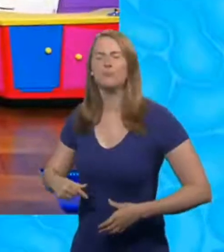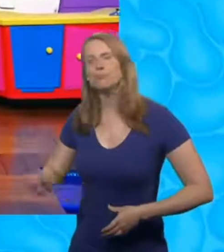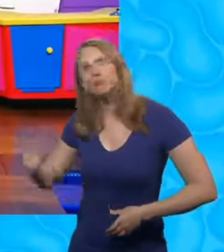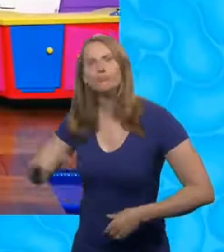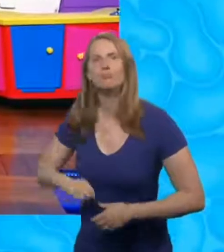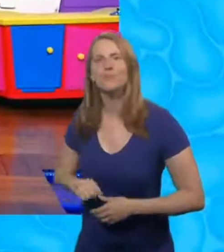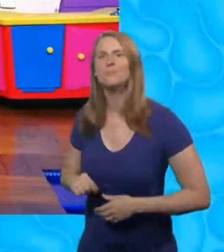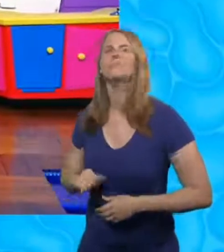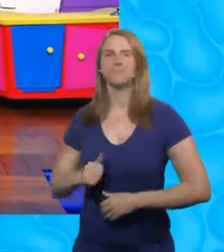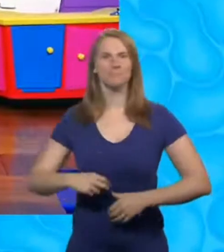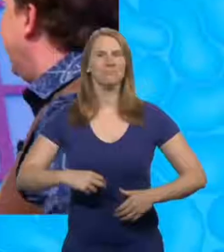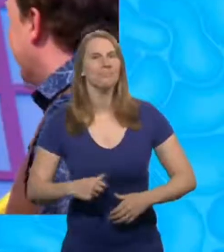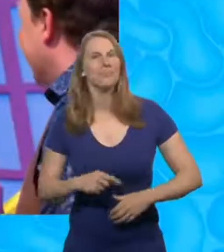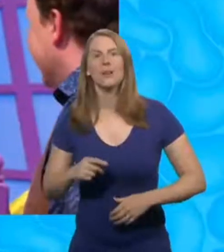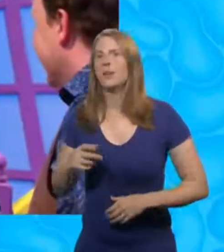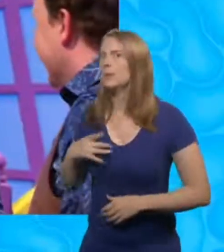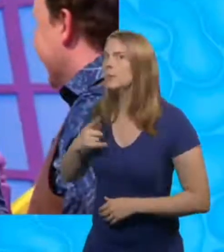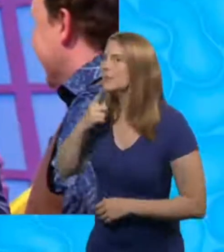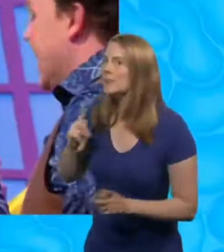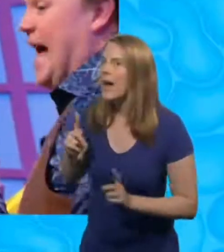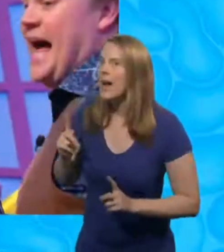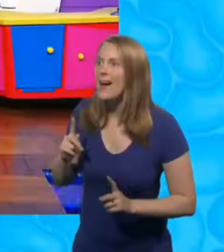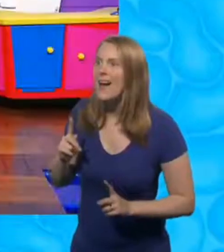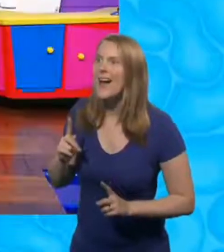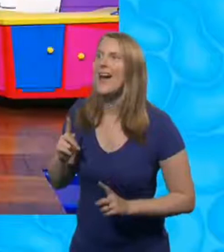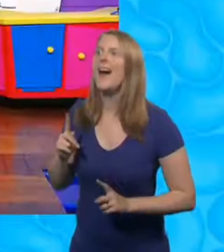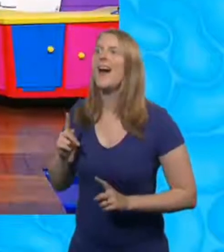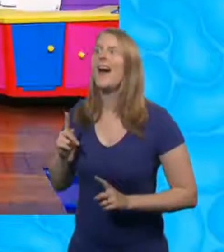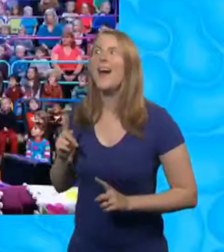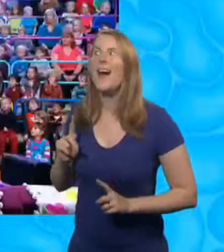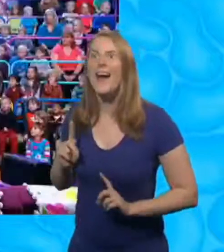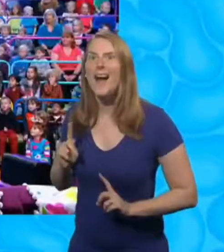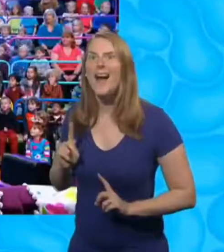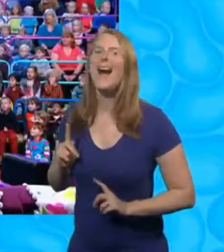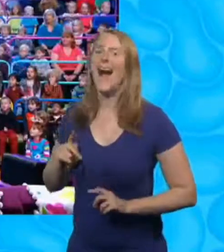Fire up the old RMP one player. We're firing up, sir. And what do we say?